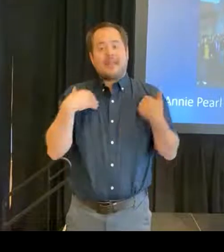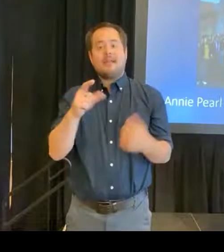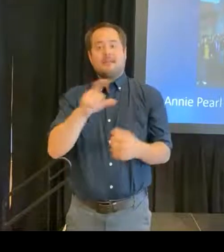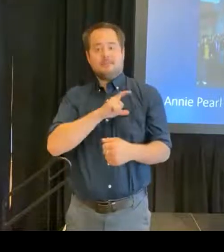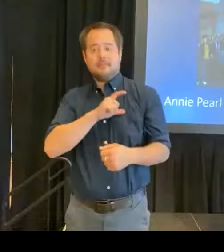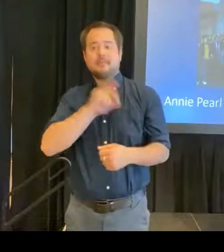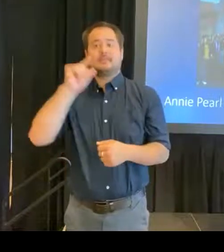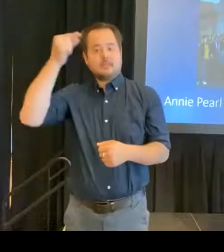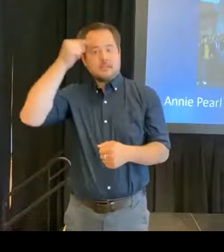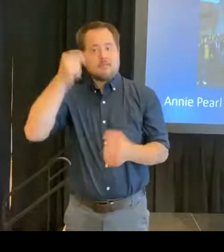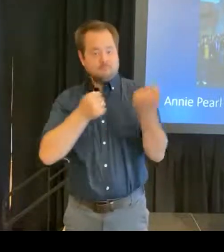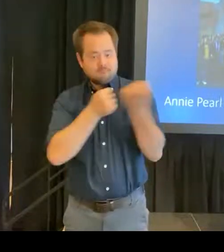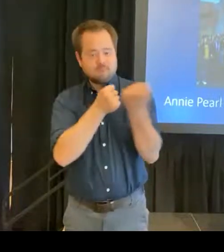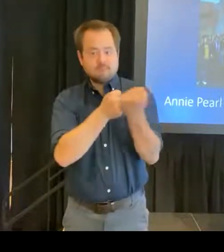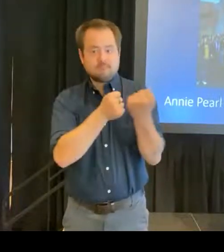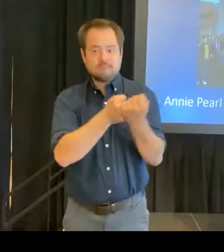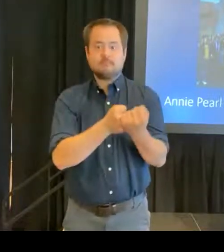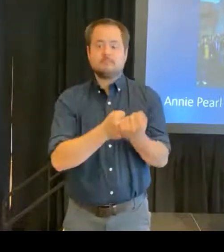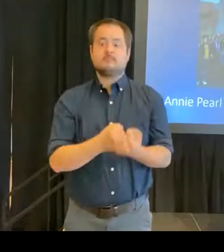And